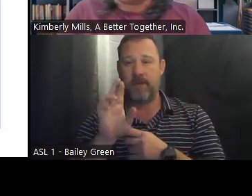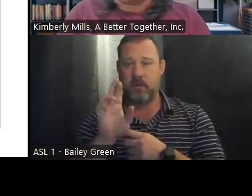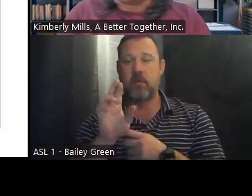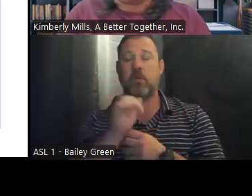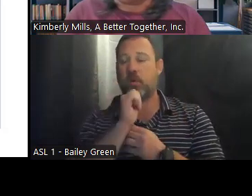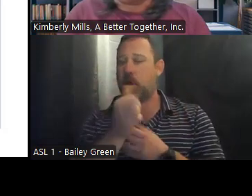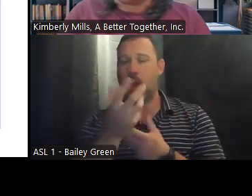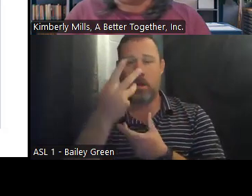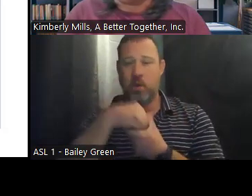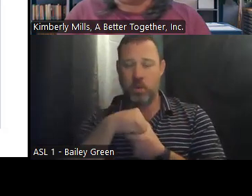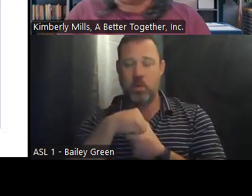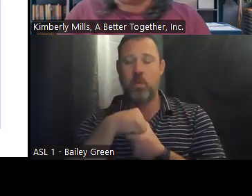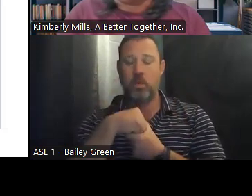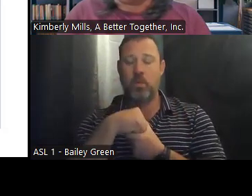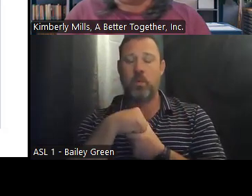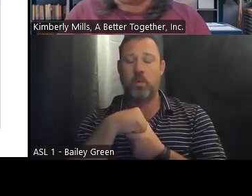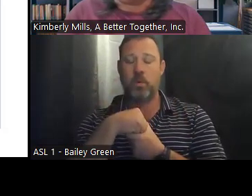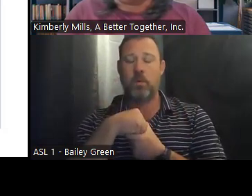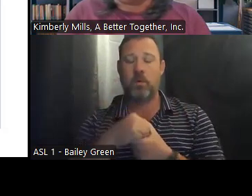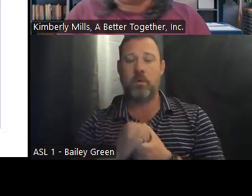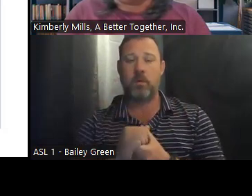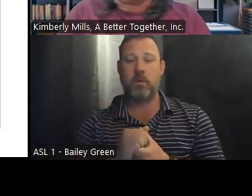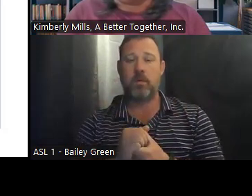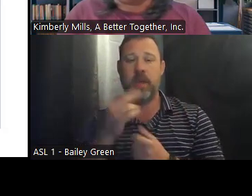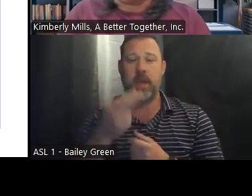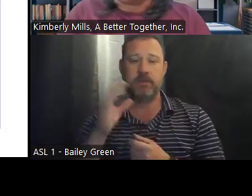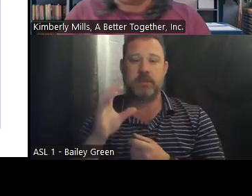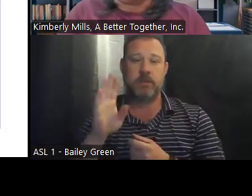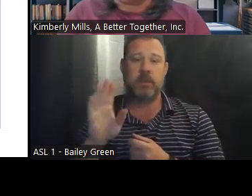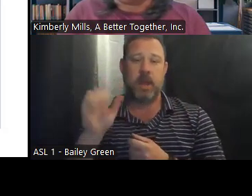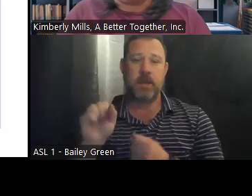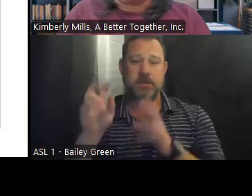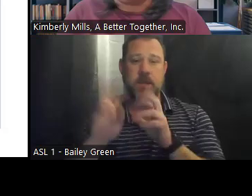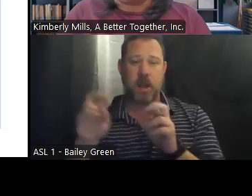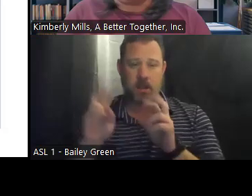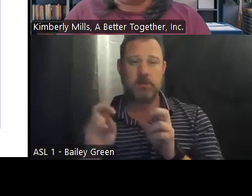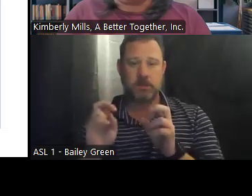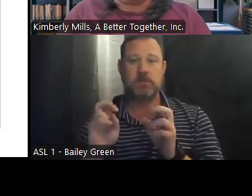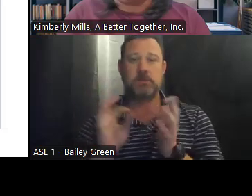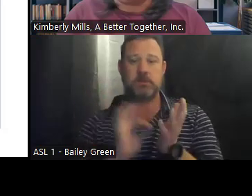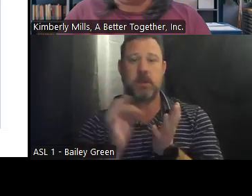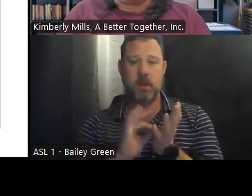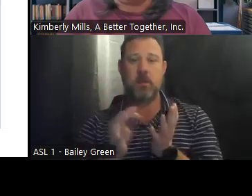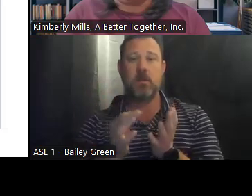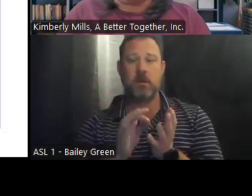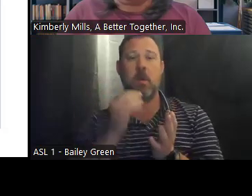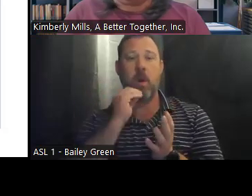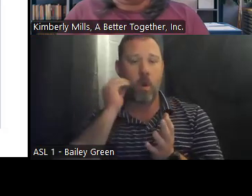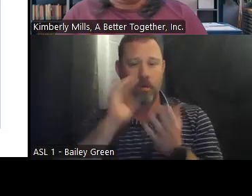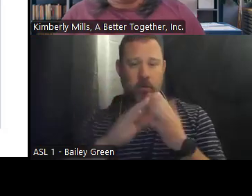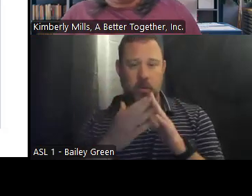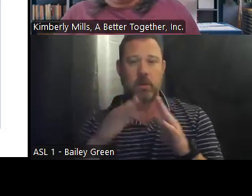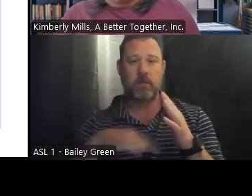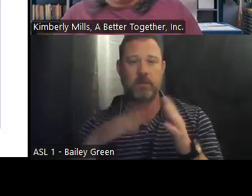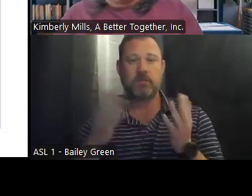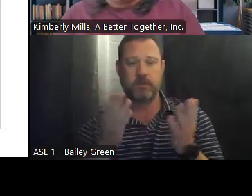not included in the HCBS gap analysis, the Medi-Cal home and community-based